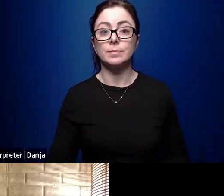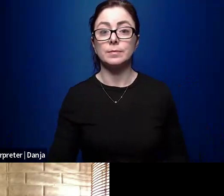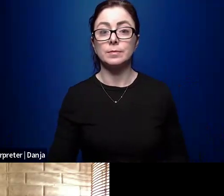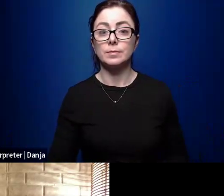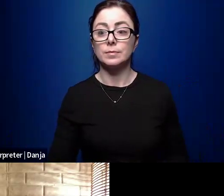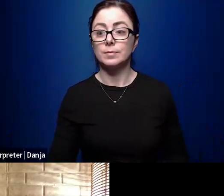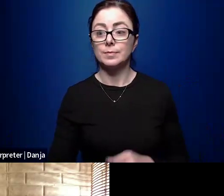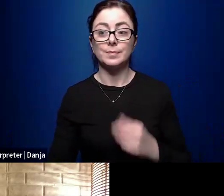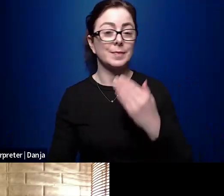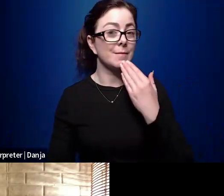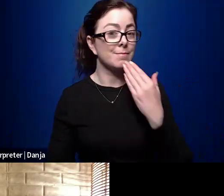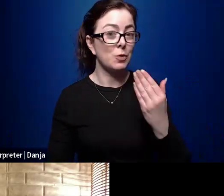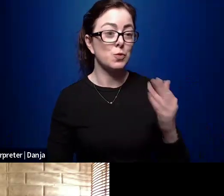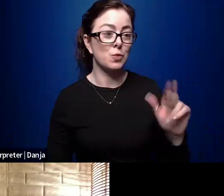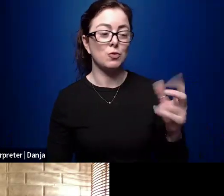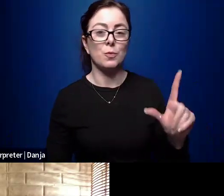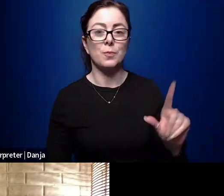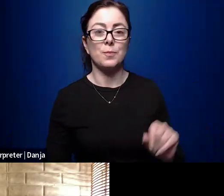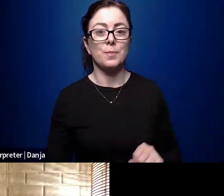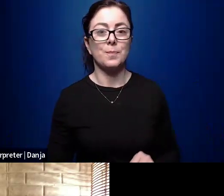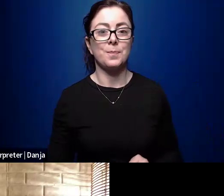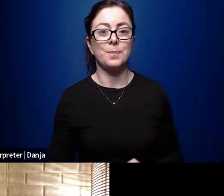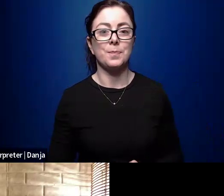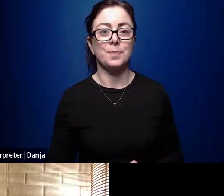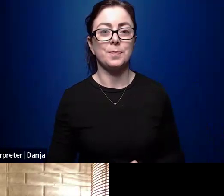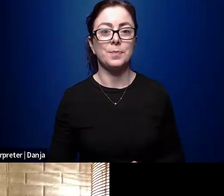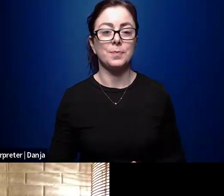Thank you, Rachel. Mhm.